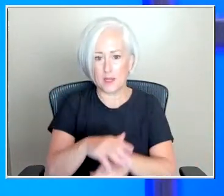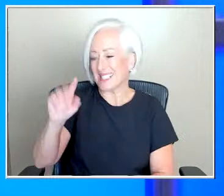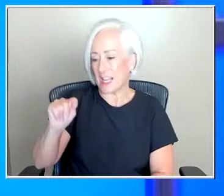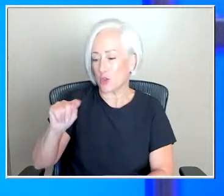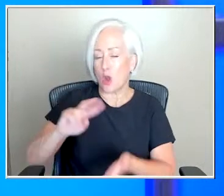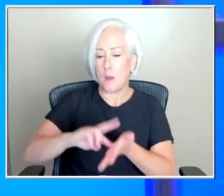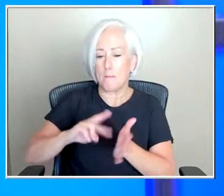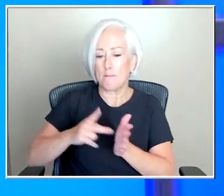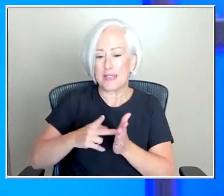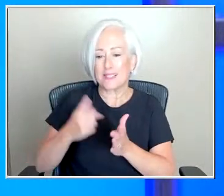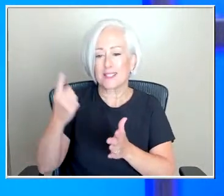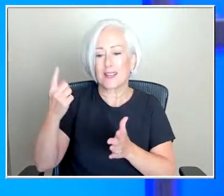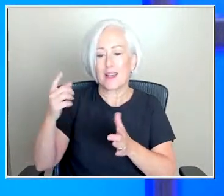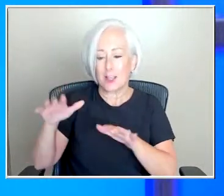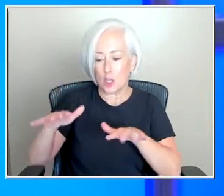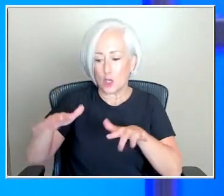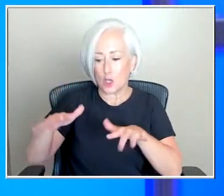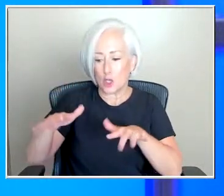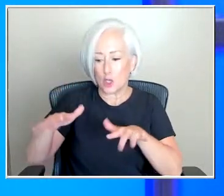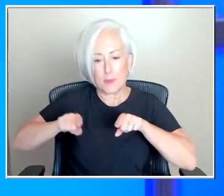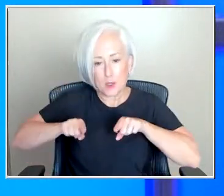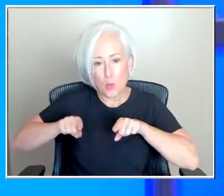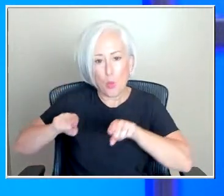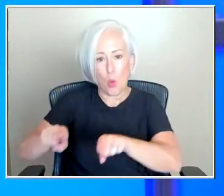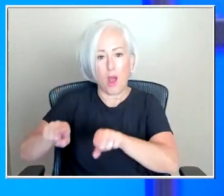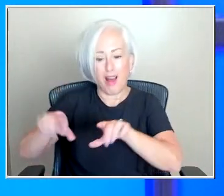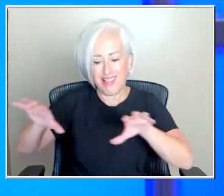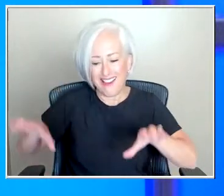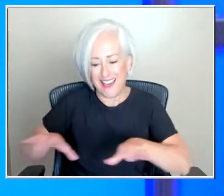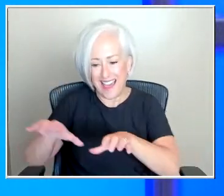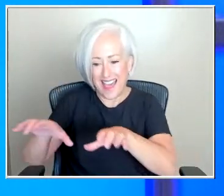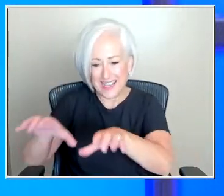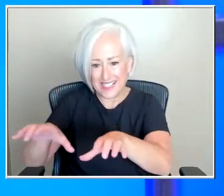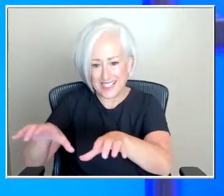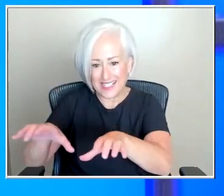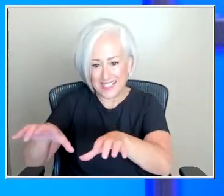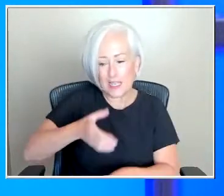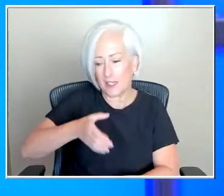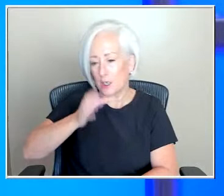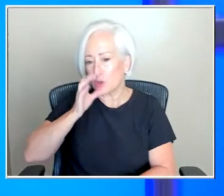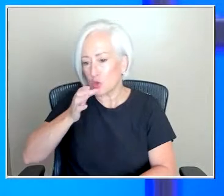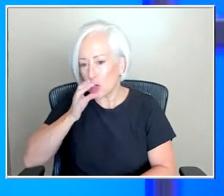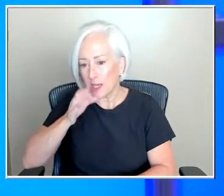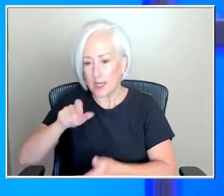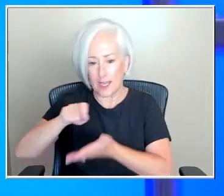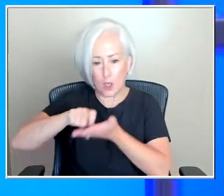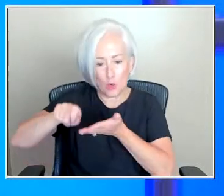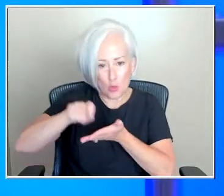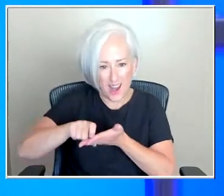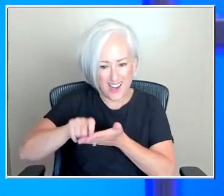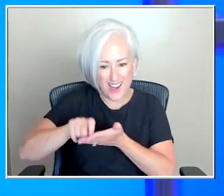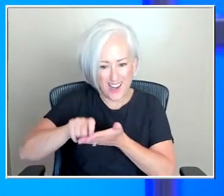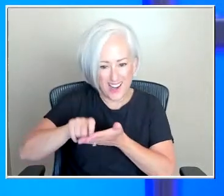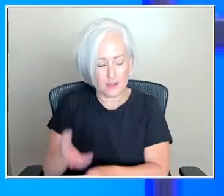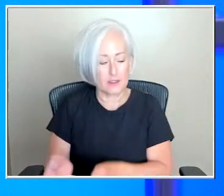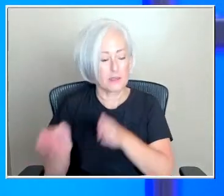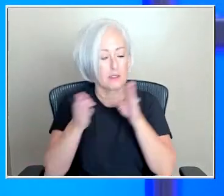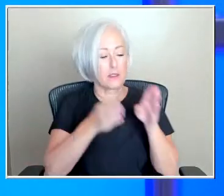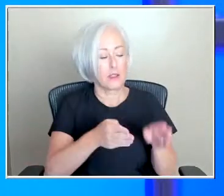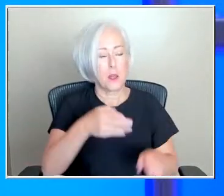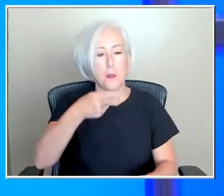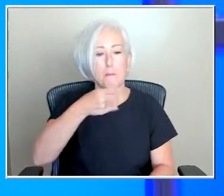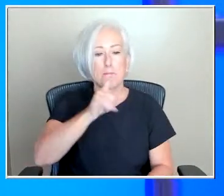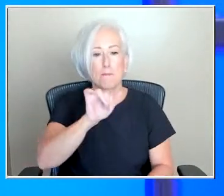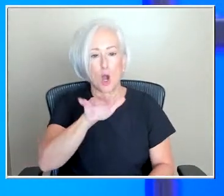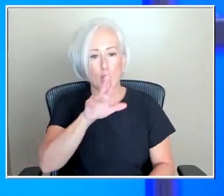to eat or drink. You can see the tremor coming out. Parkinson's disease, tremor is one of the cardinal symptoms of